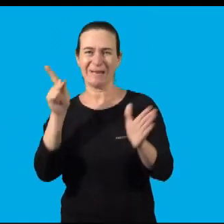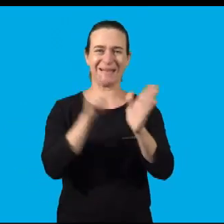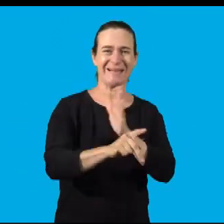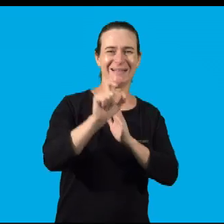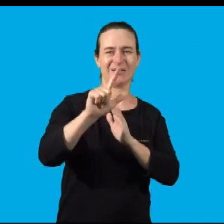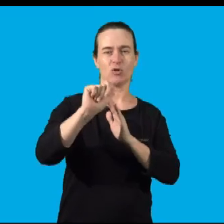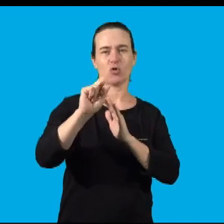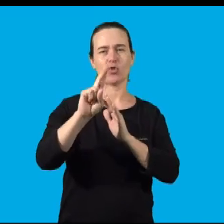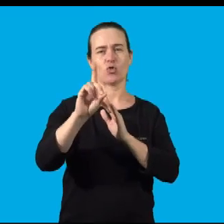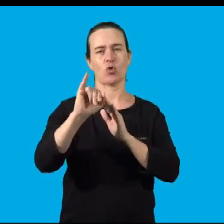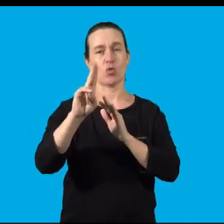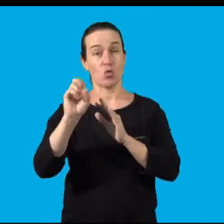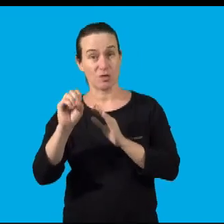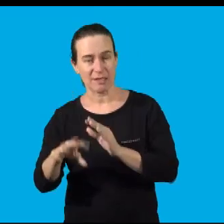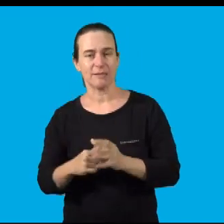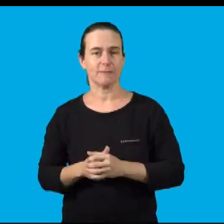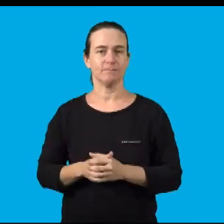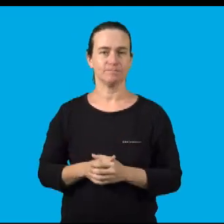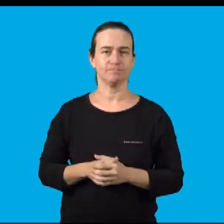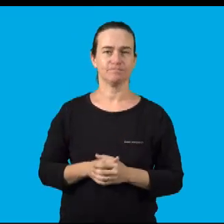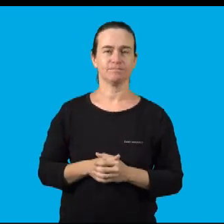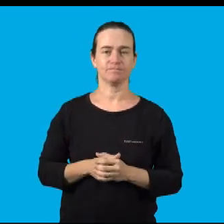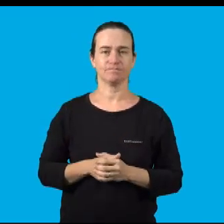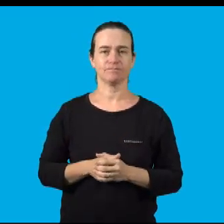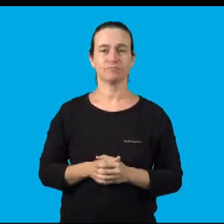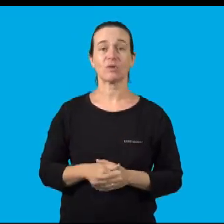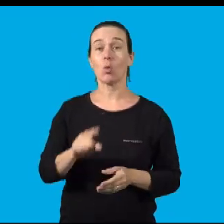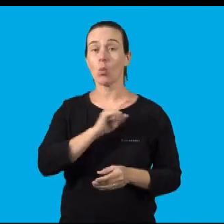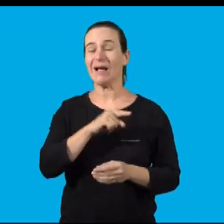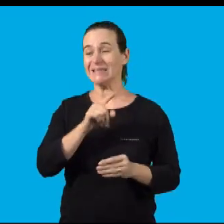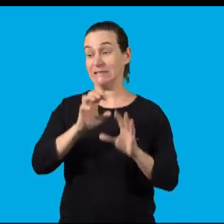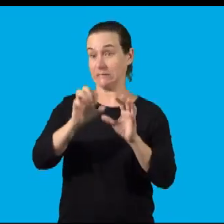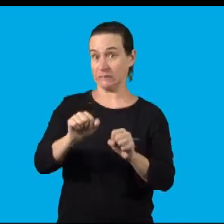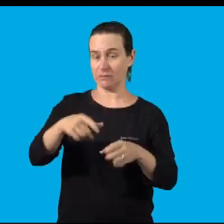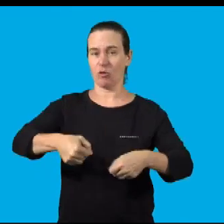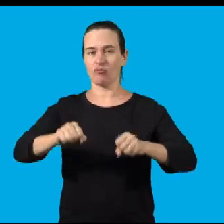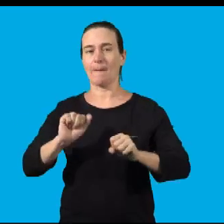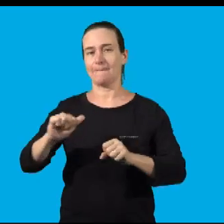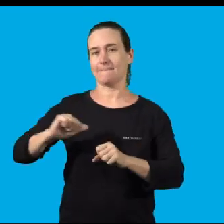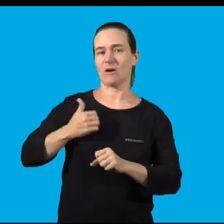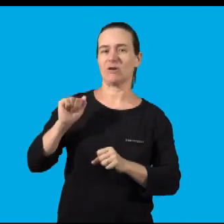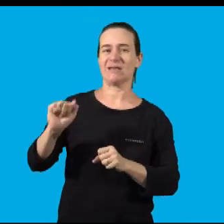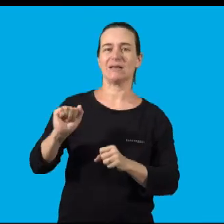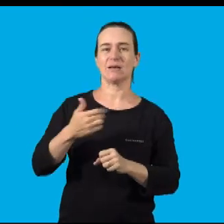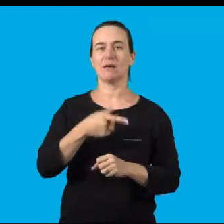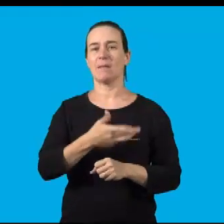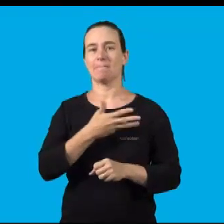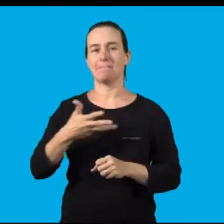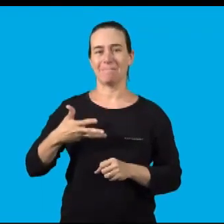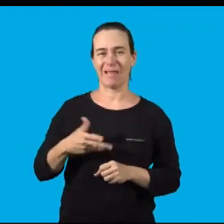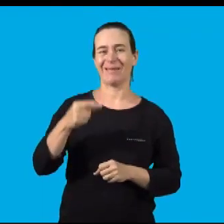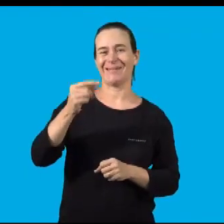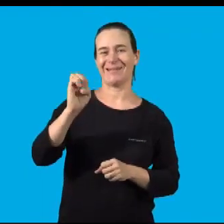usurped, meaning he took the throne unlawfully, and married Hamlet's mother, Gertrude.